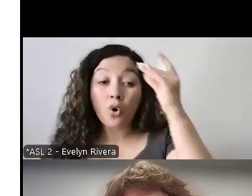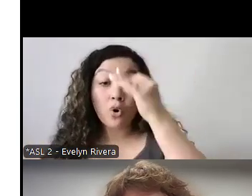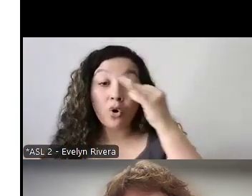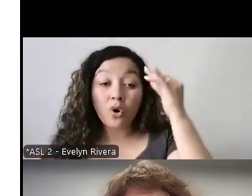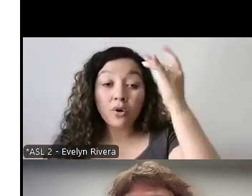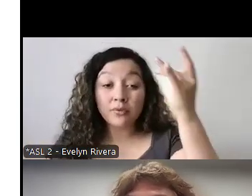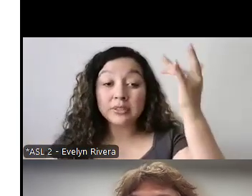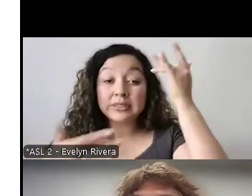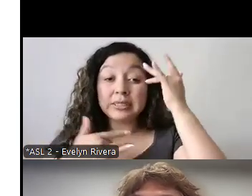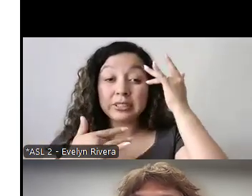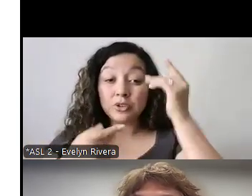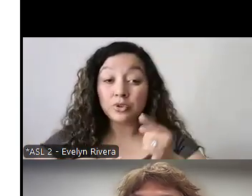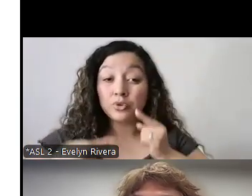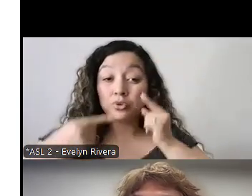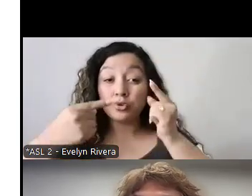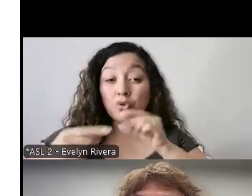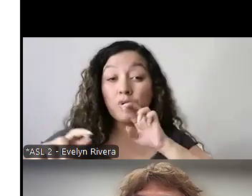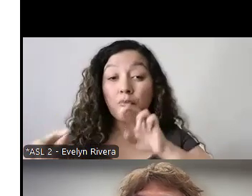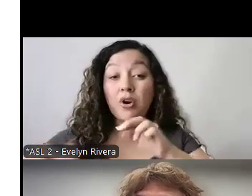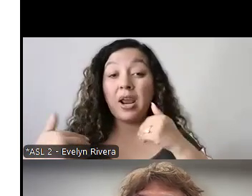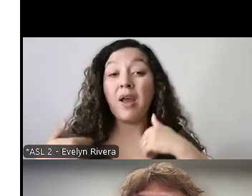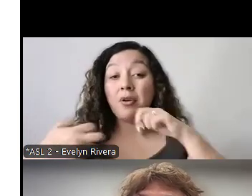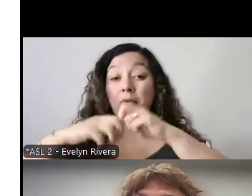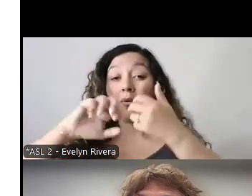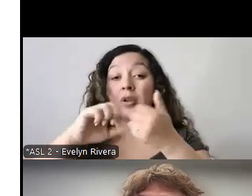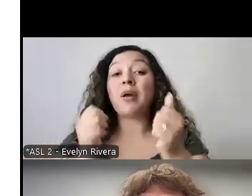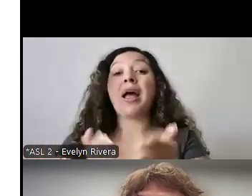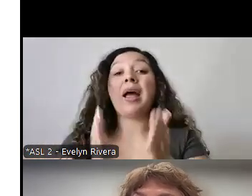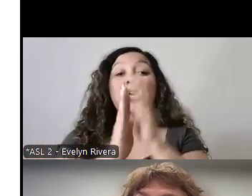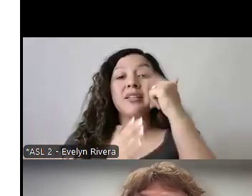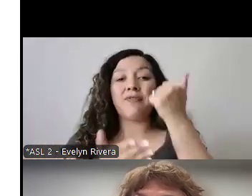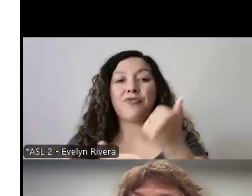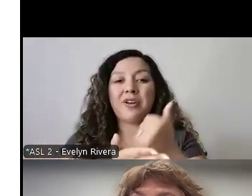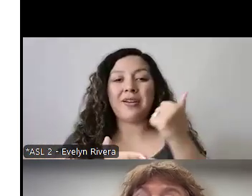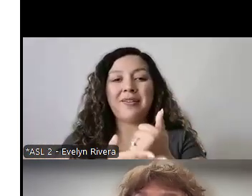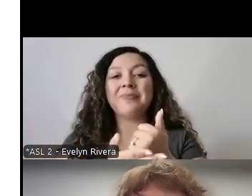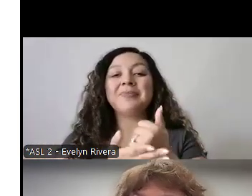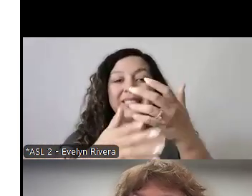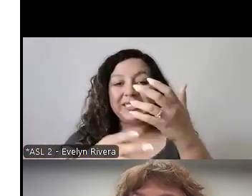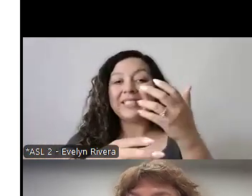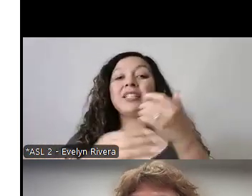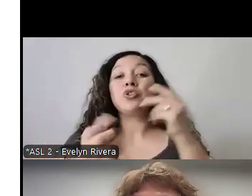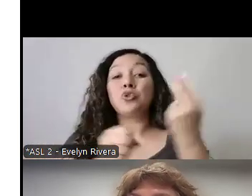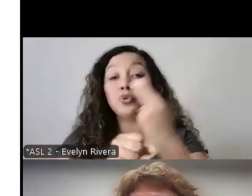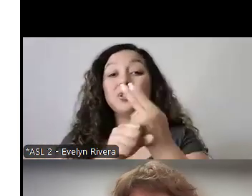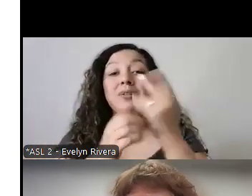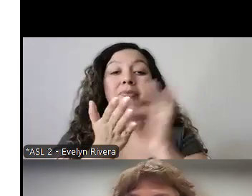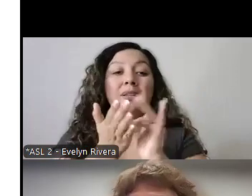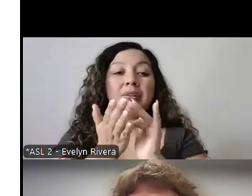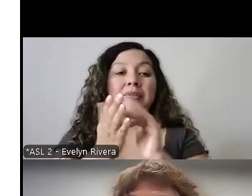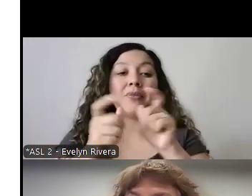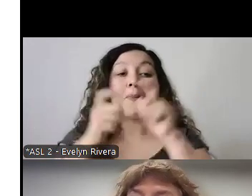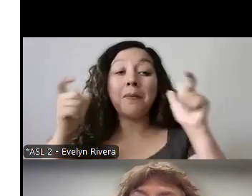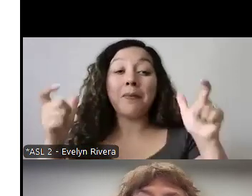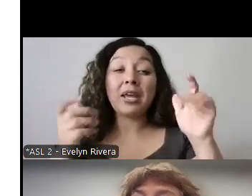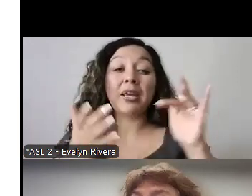major issue. And our team has an article coming out in 20 days, which I will forward to each